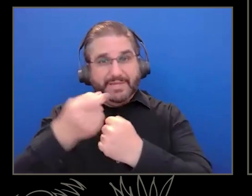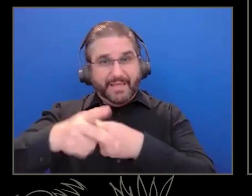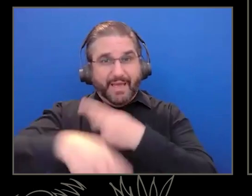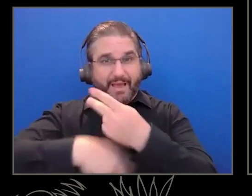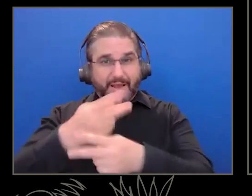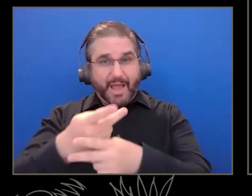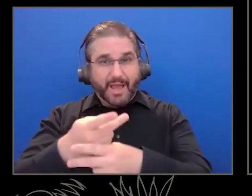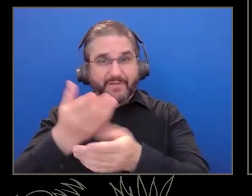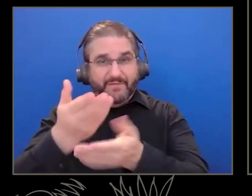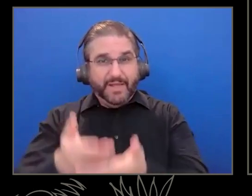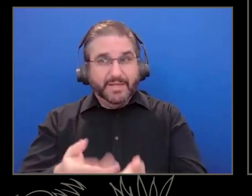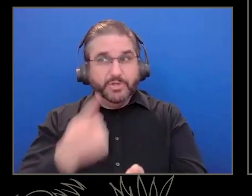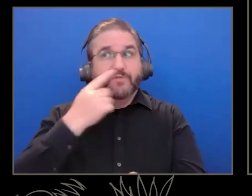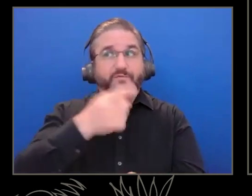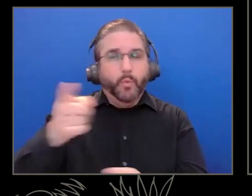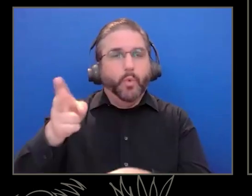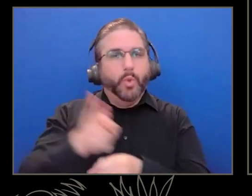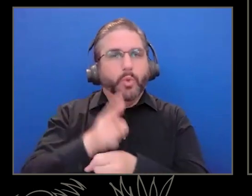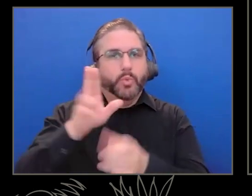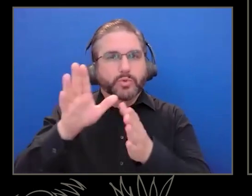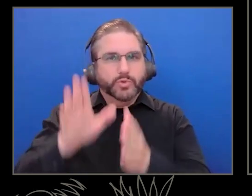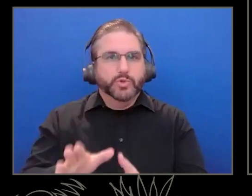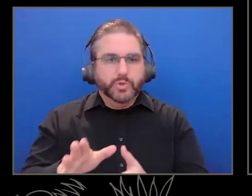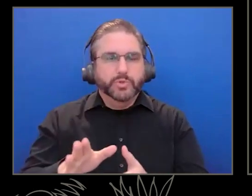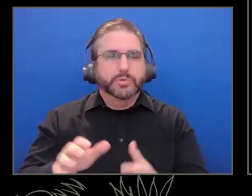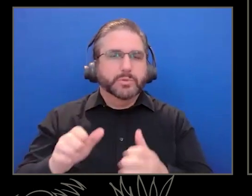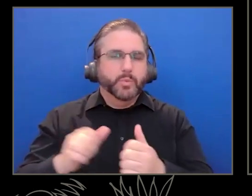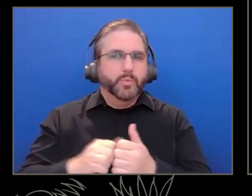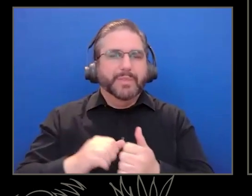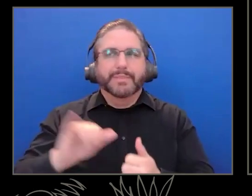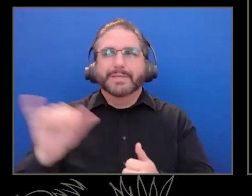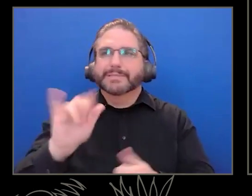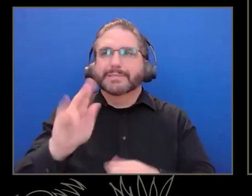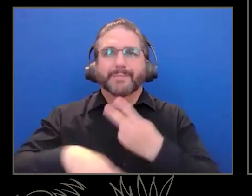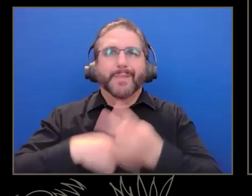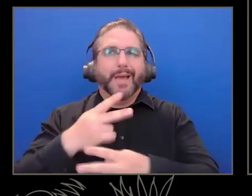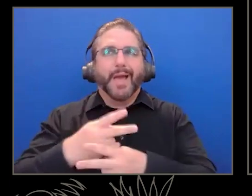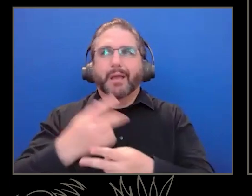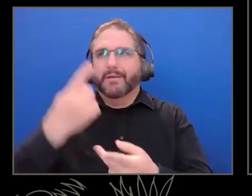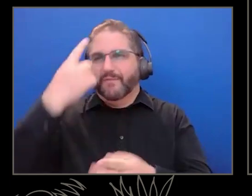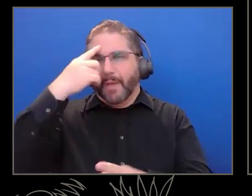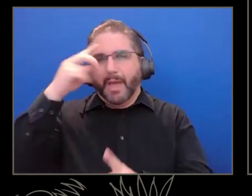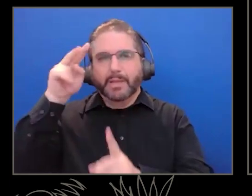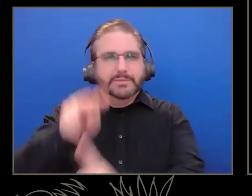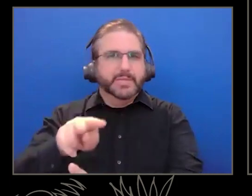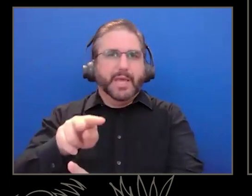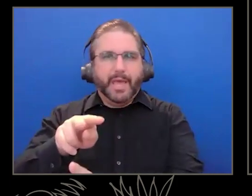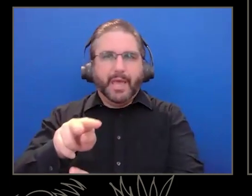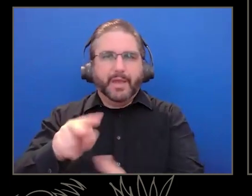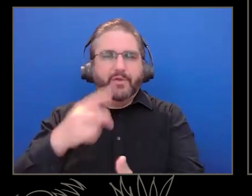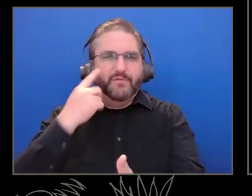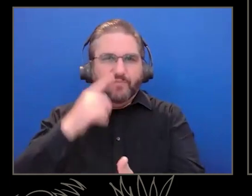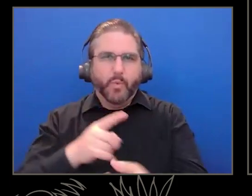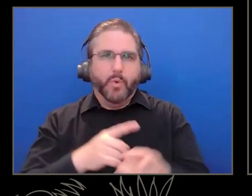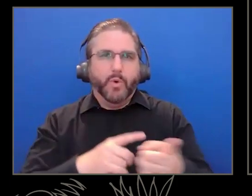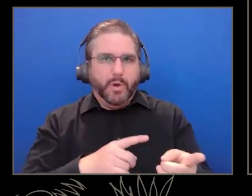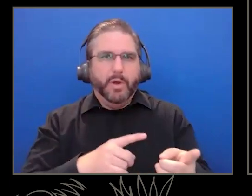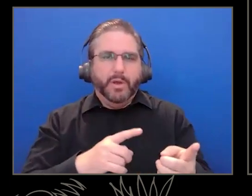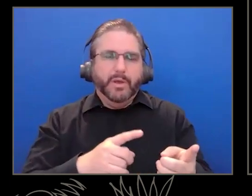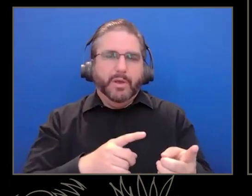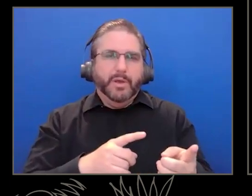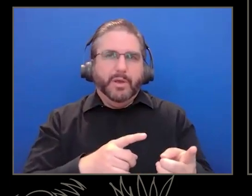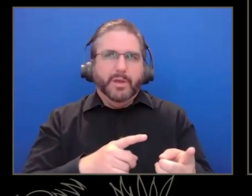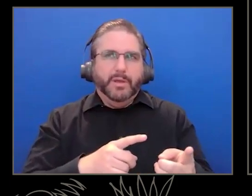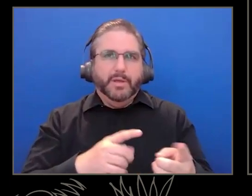our users with the same kind of mindset that we came for when